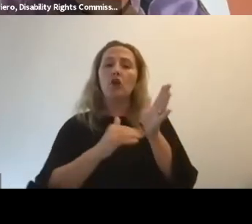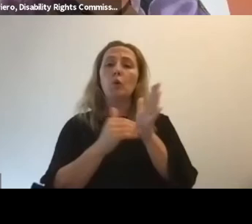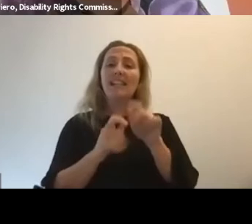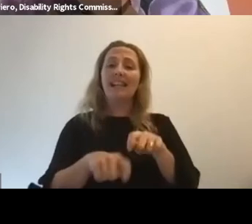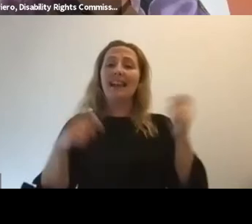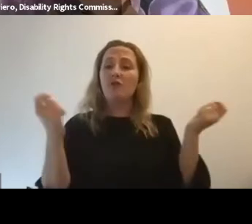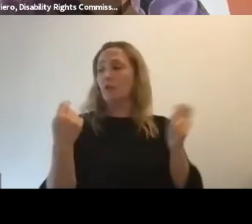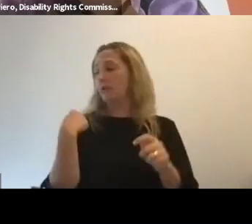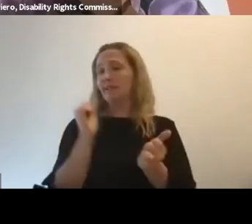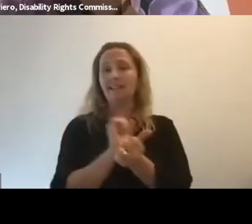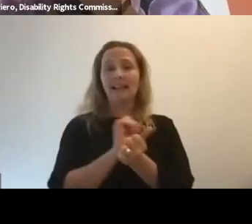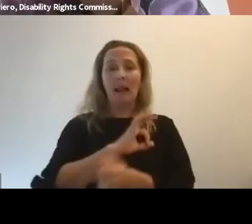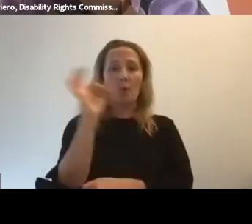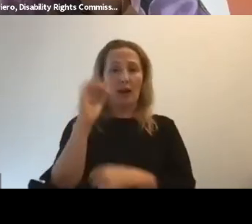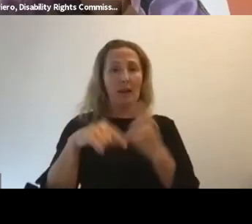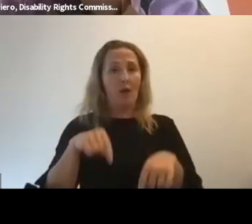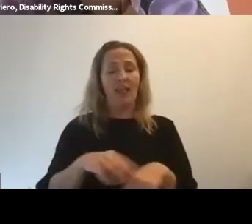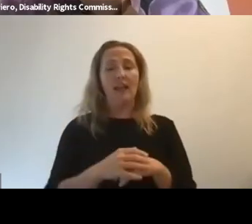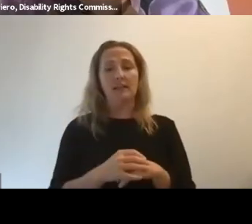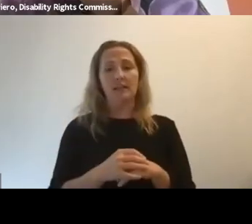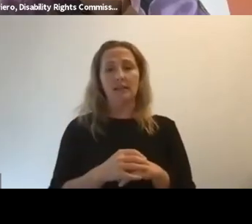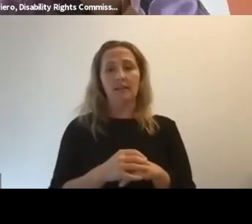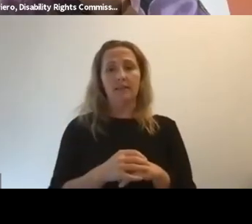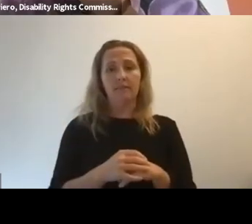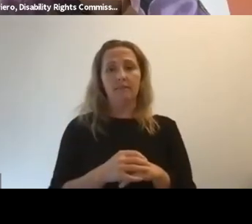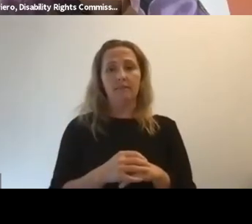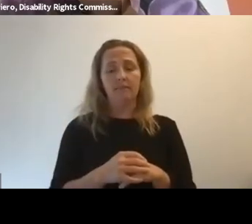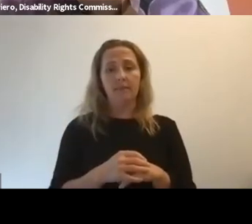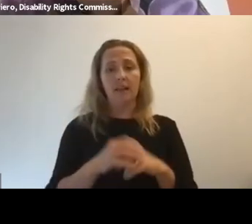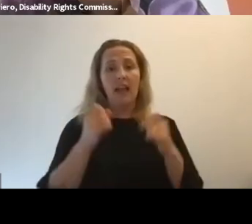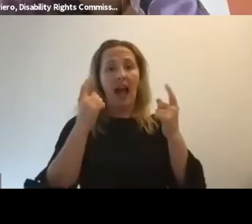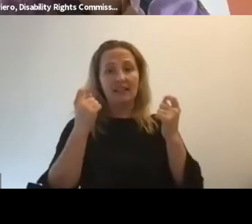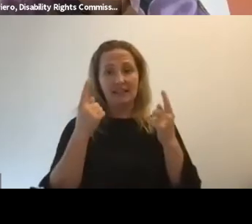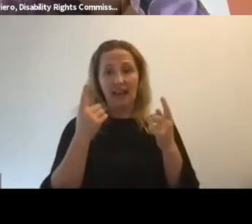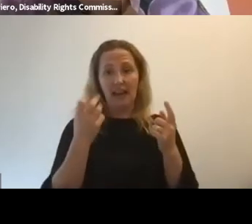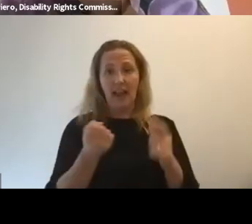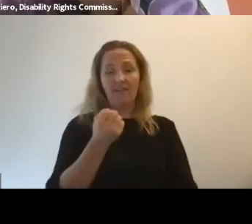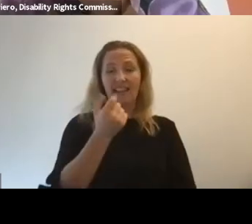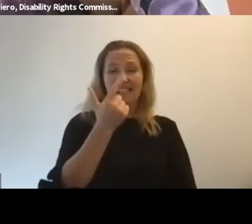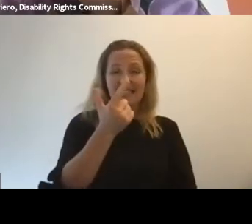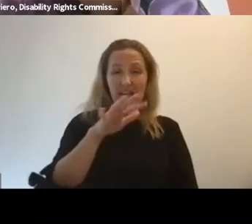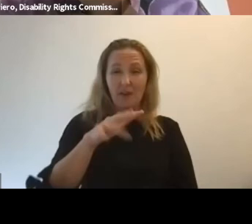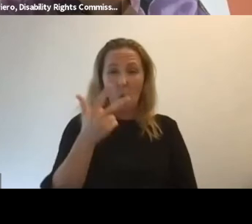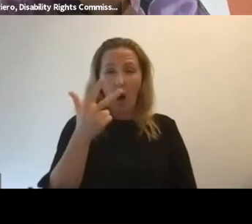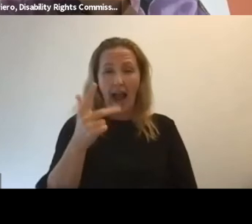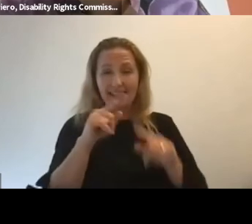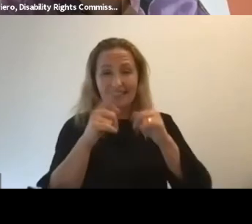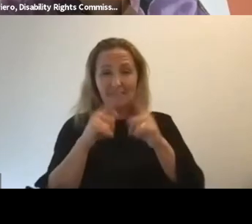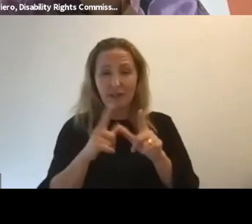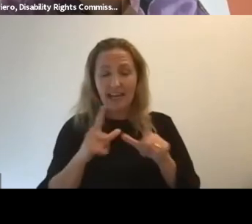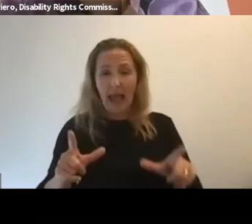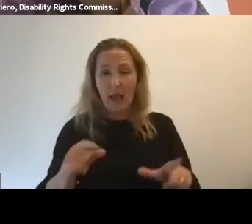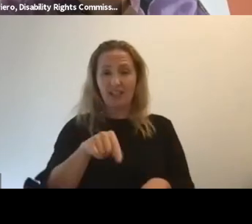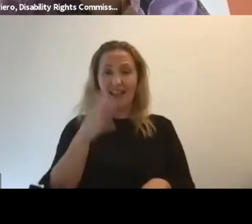it, and to understand that you know, there's 7 or 8 different languages spoken in that school, so getting